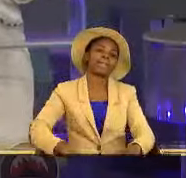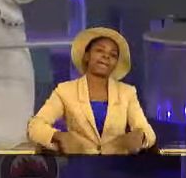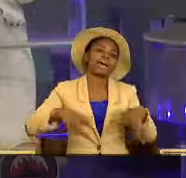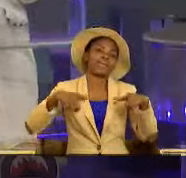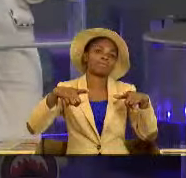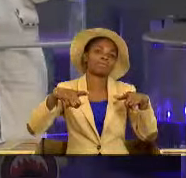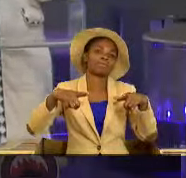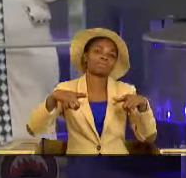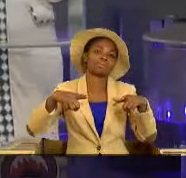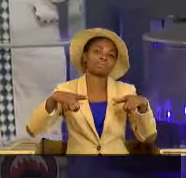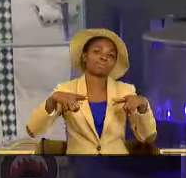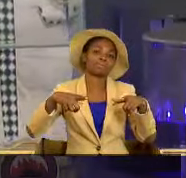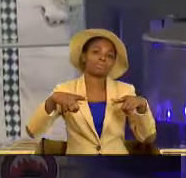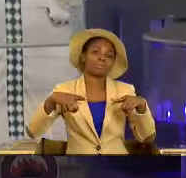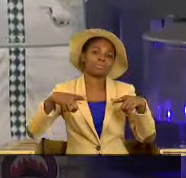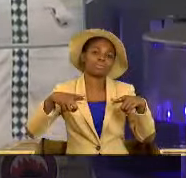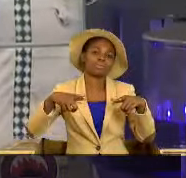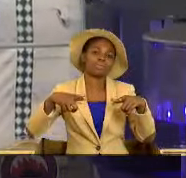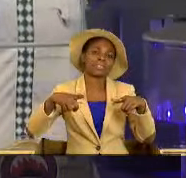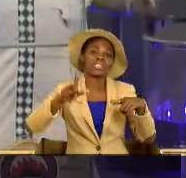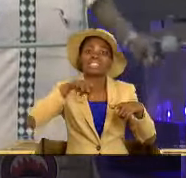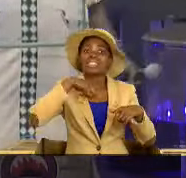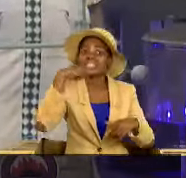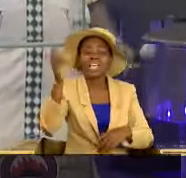say oh